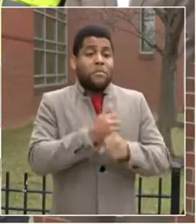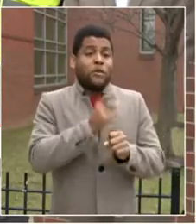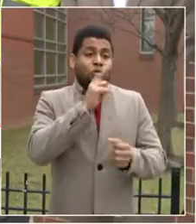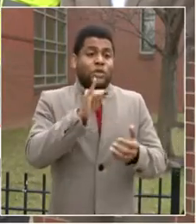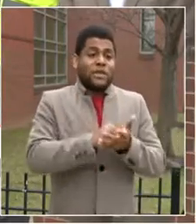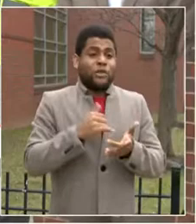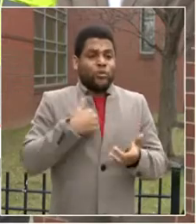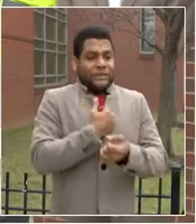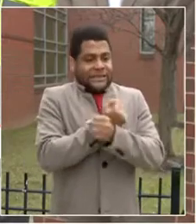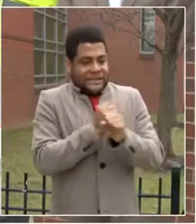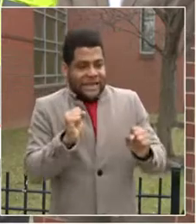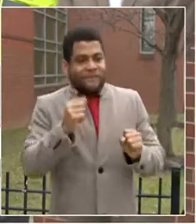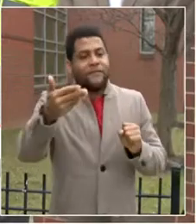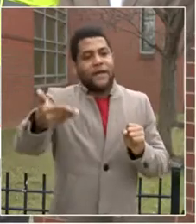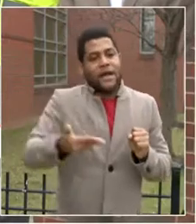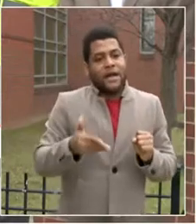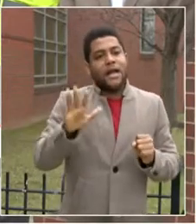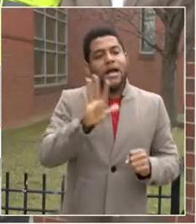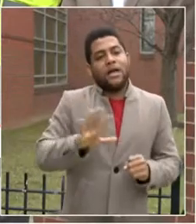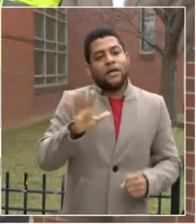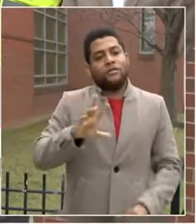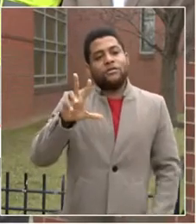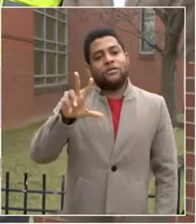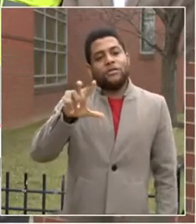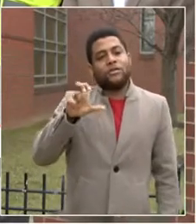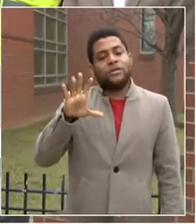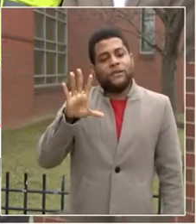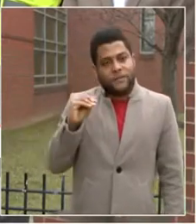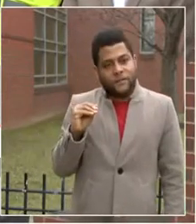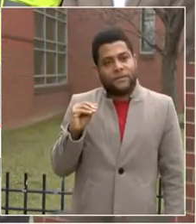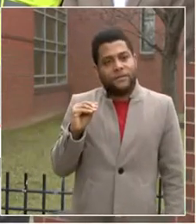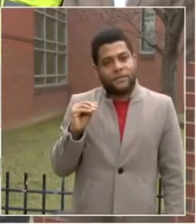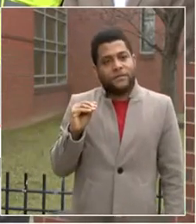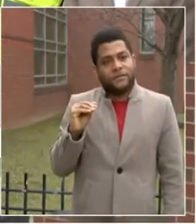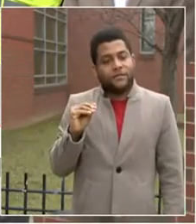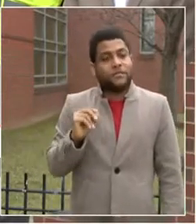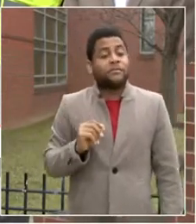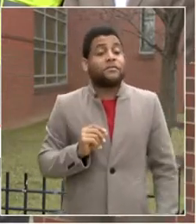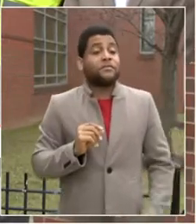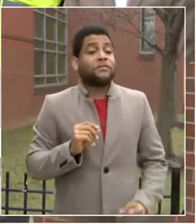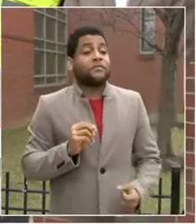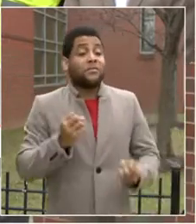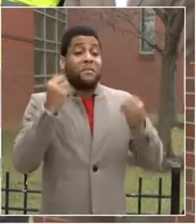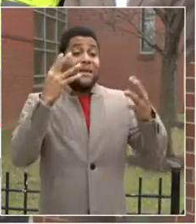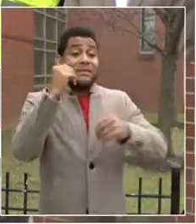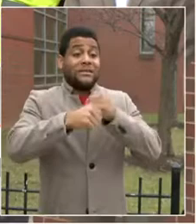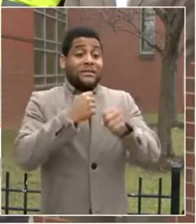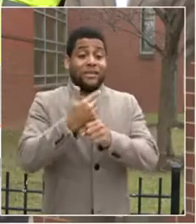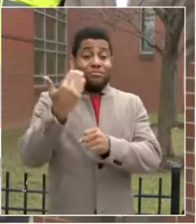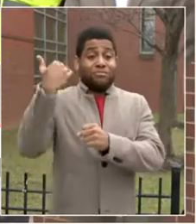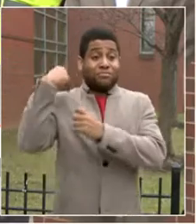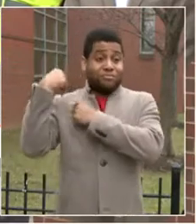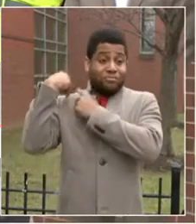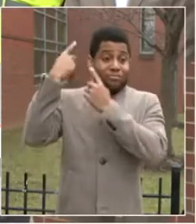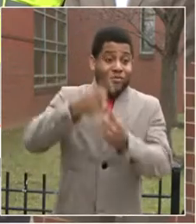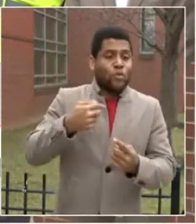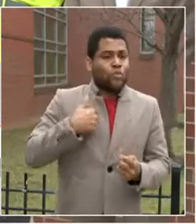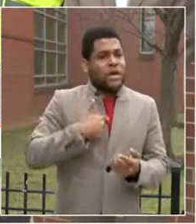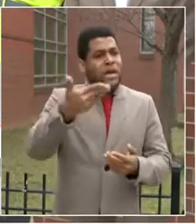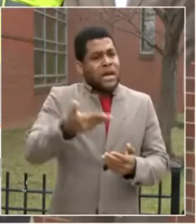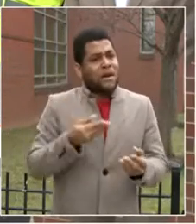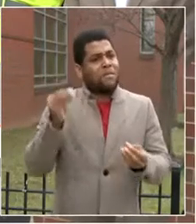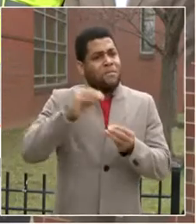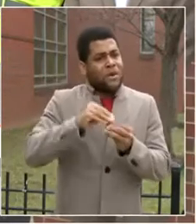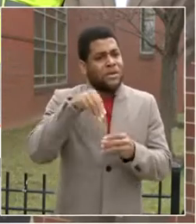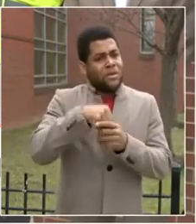350. Other years and in years past, the MPD, they've hired more in a year. That has